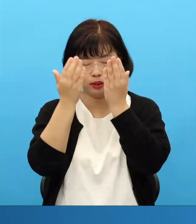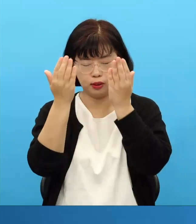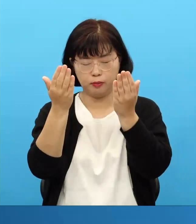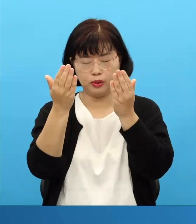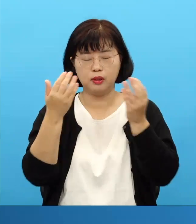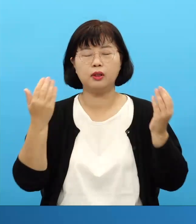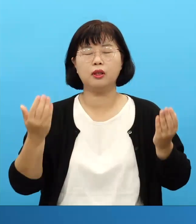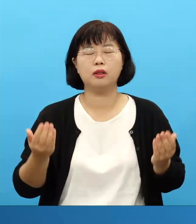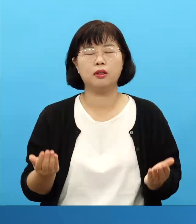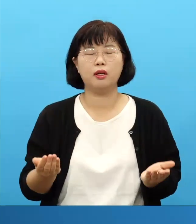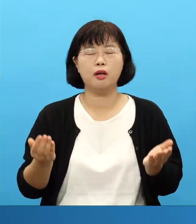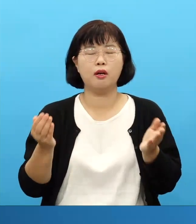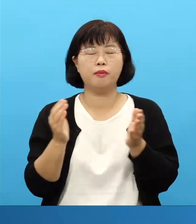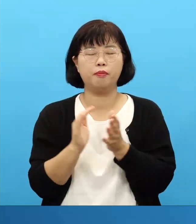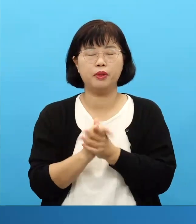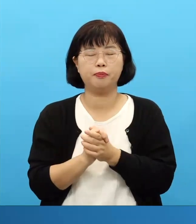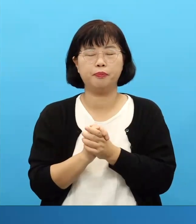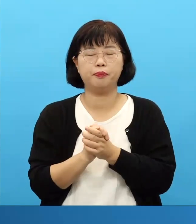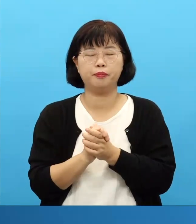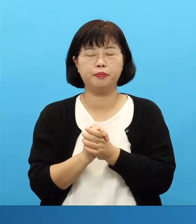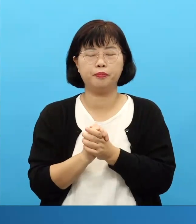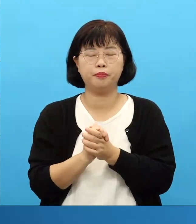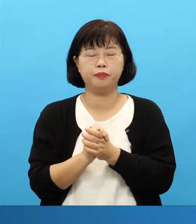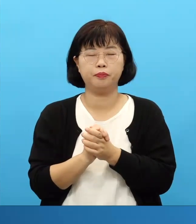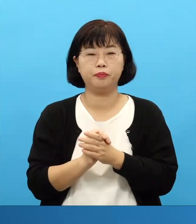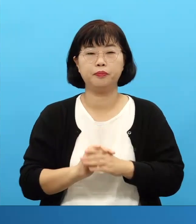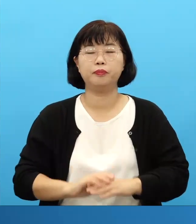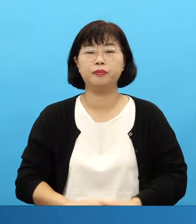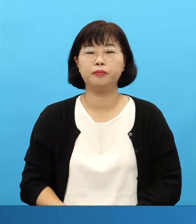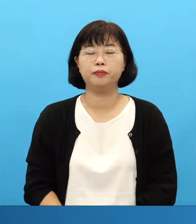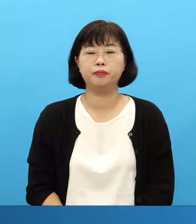Jesus Christ, our Lord and King, we pray. Amen.